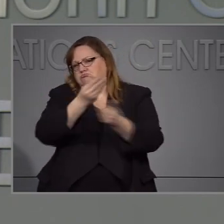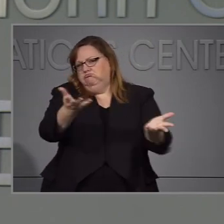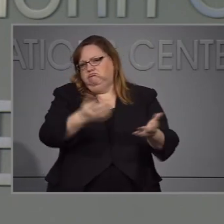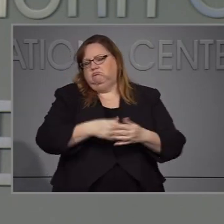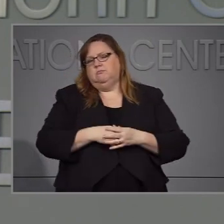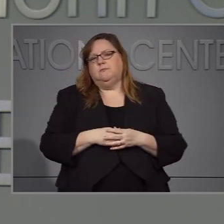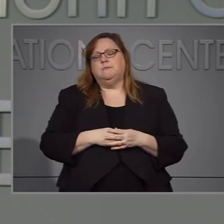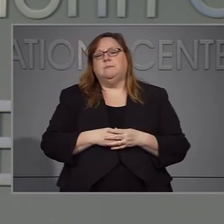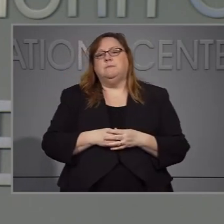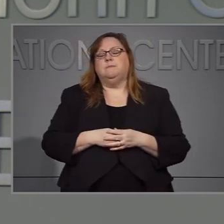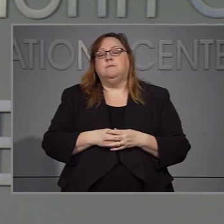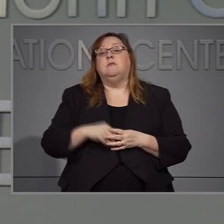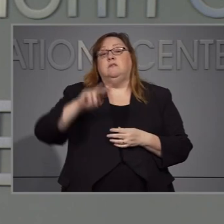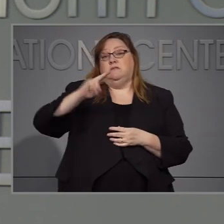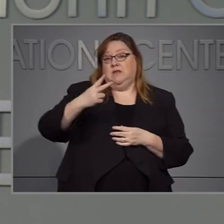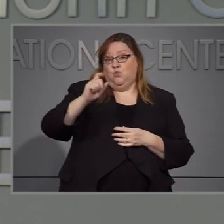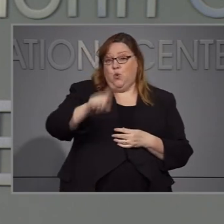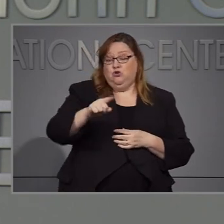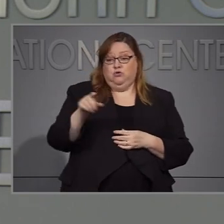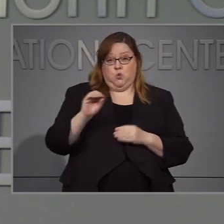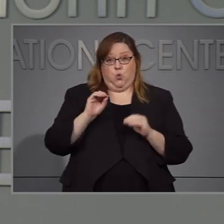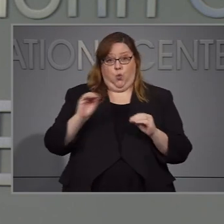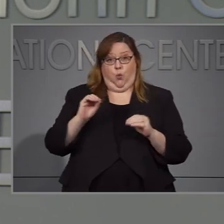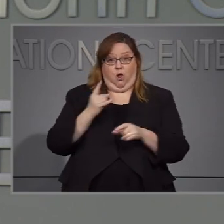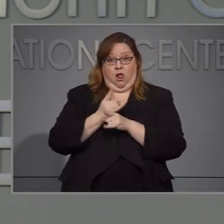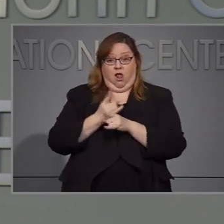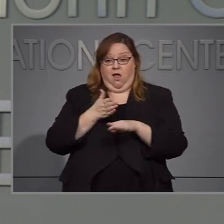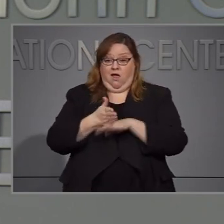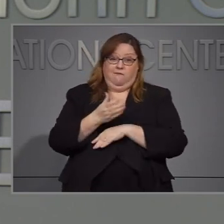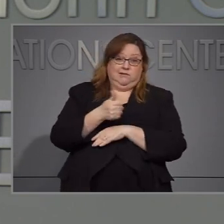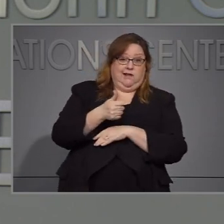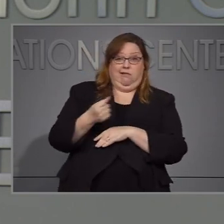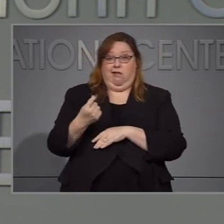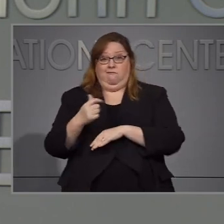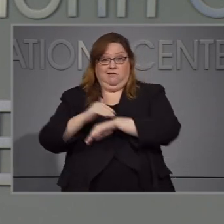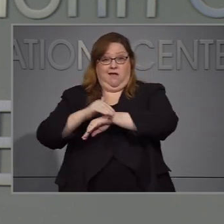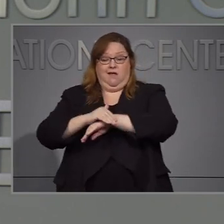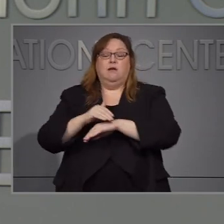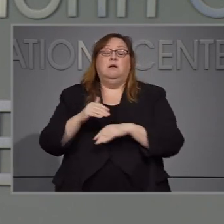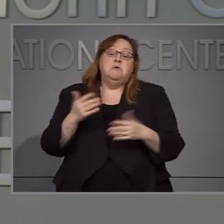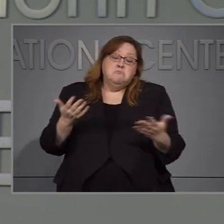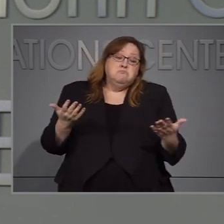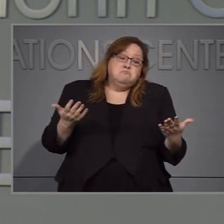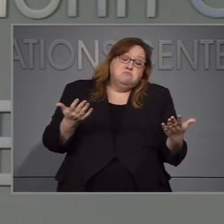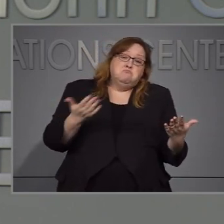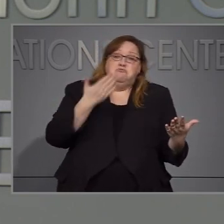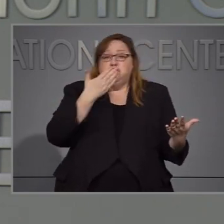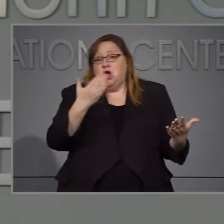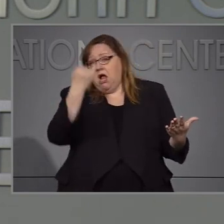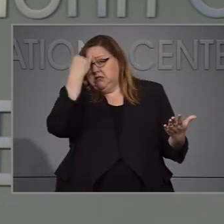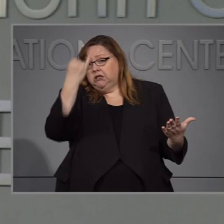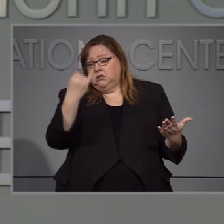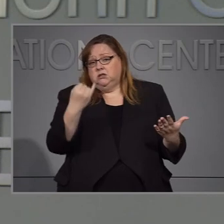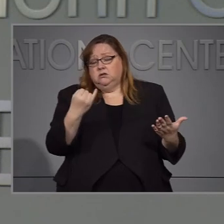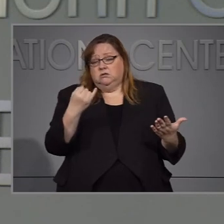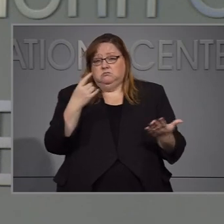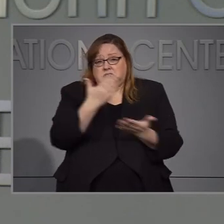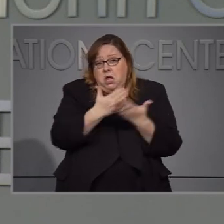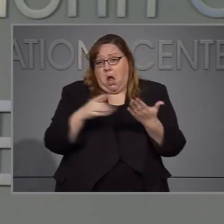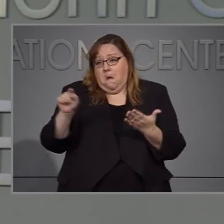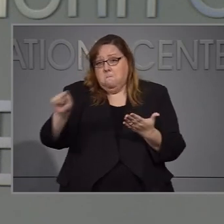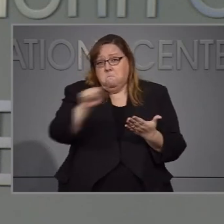to the no alcohol after 10 o'clock, I think that this can be a good idea for some communities and certainly